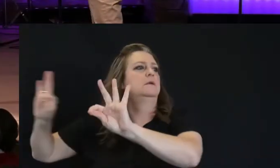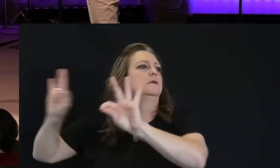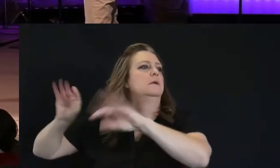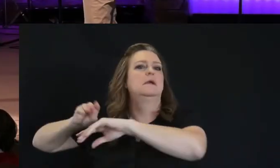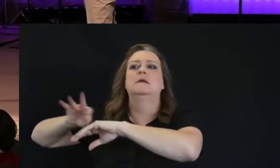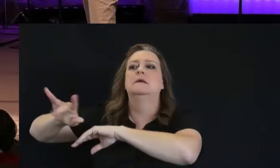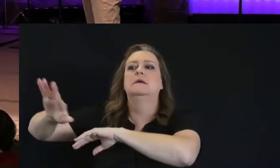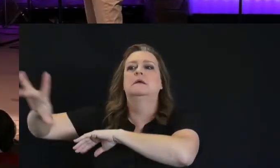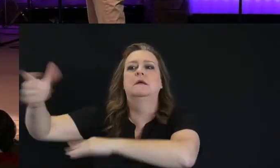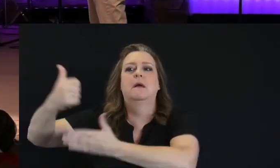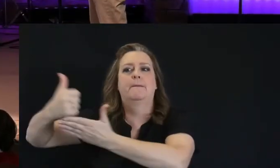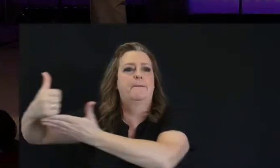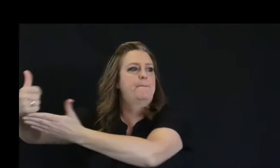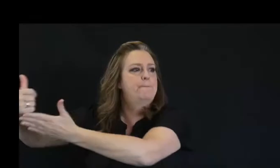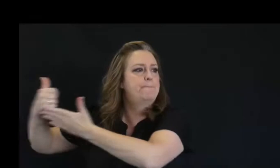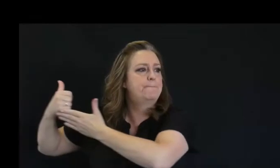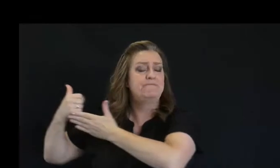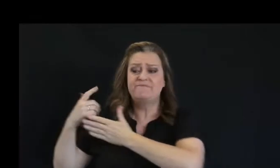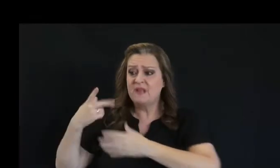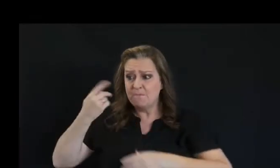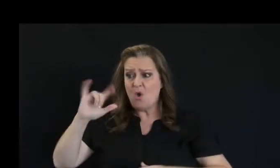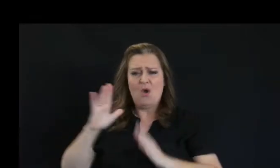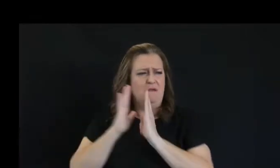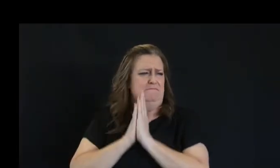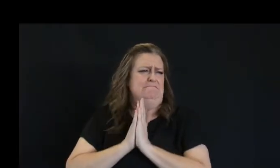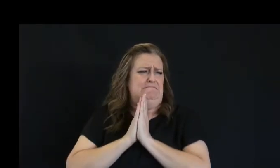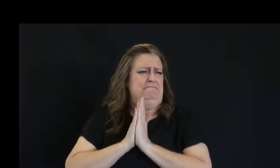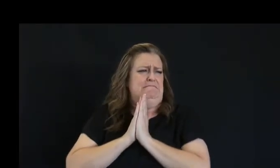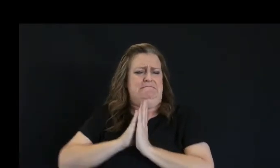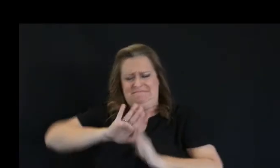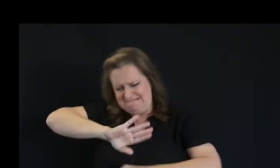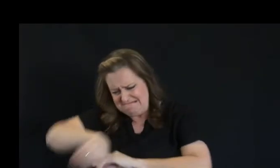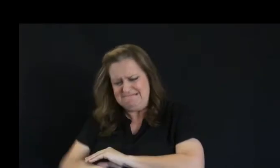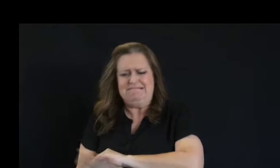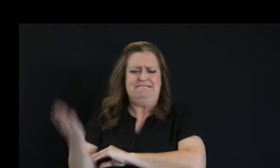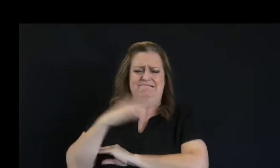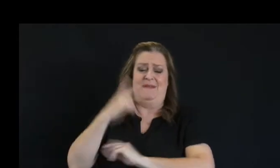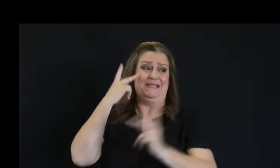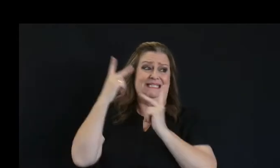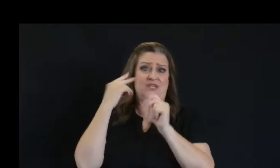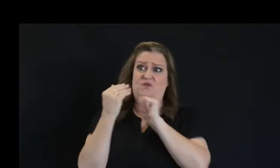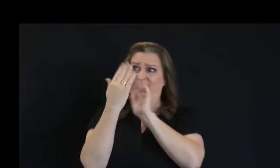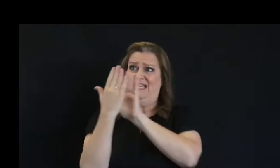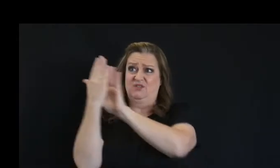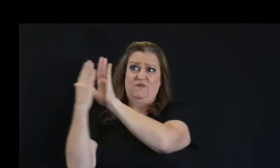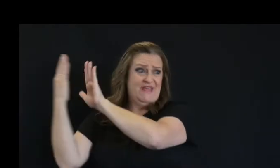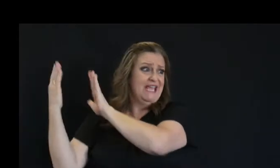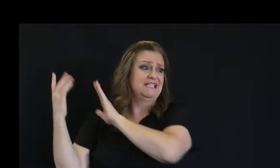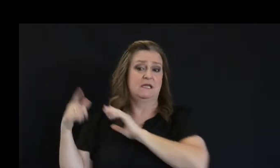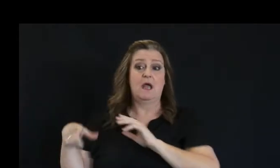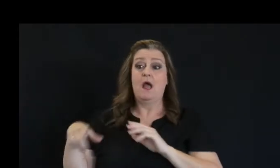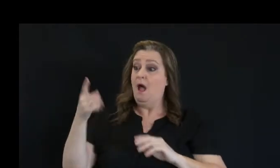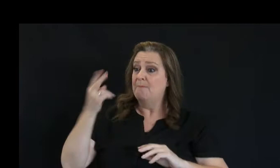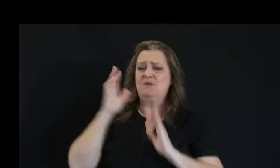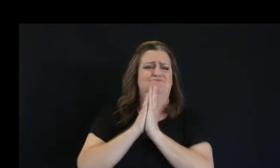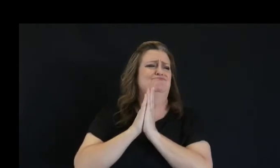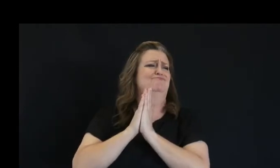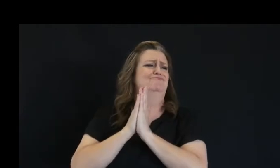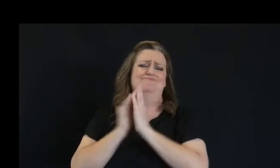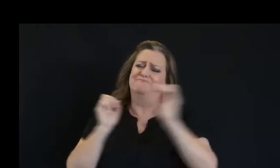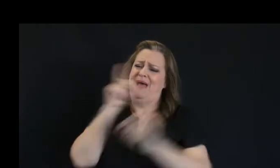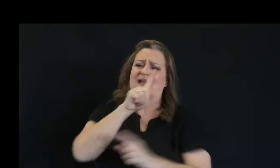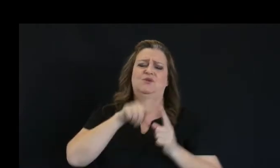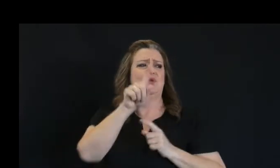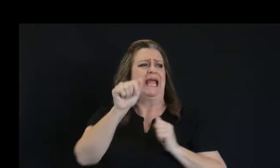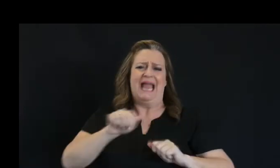say, Paul's praying earnestly night and day that we might see you face to face and supply what is lacking in your faith. Paul's like, I'm praying to get back to you so